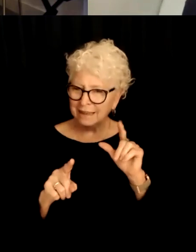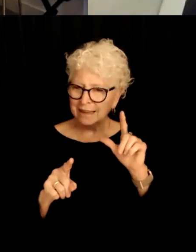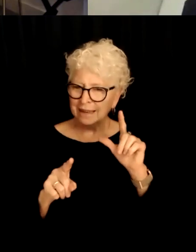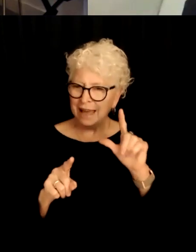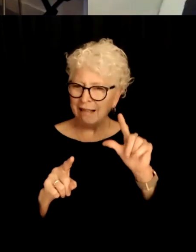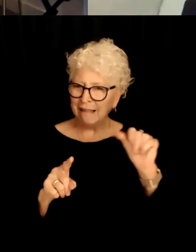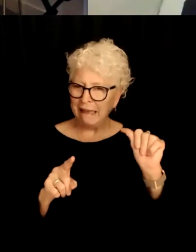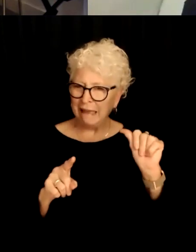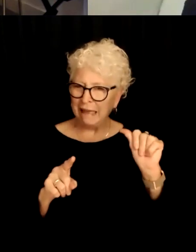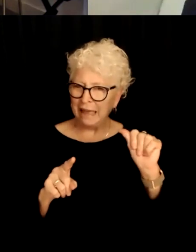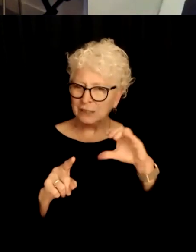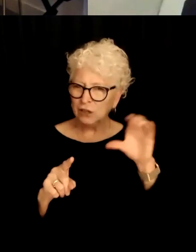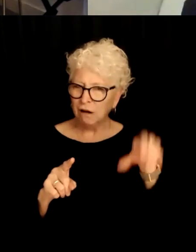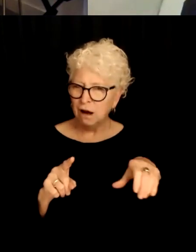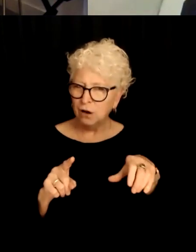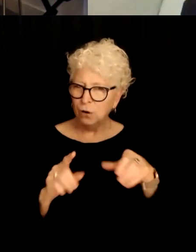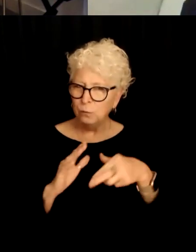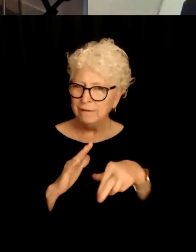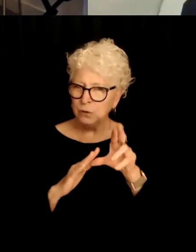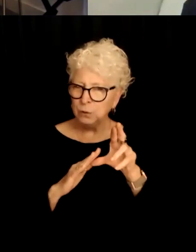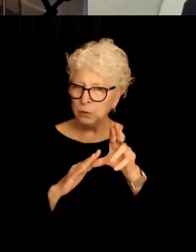the Chicago or